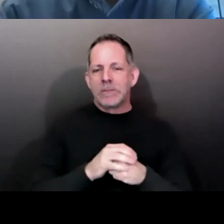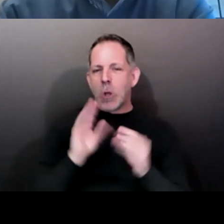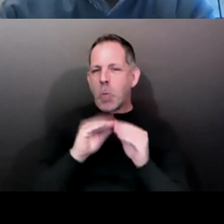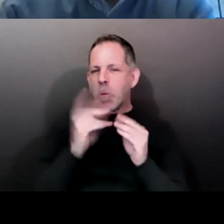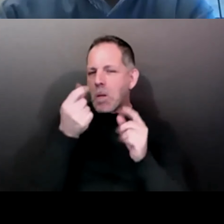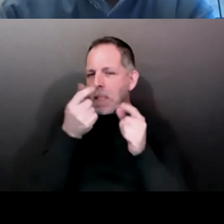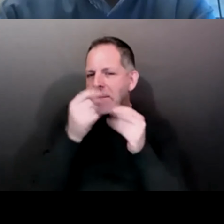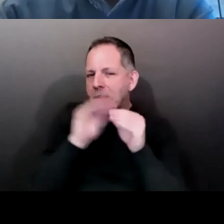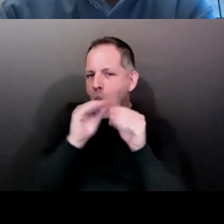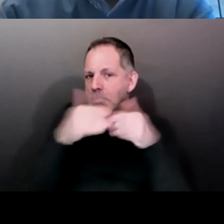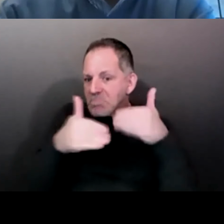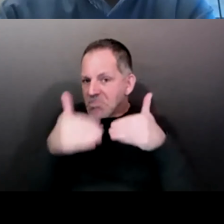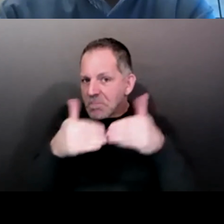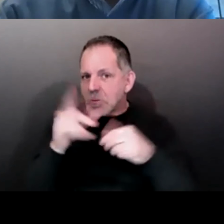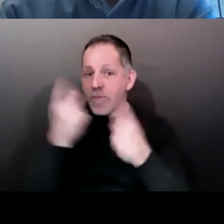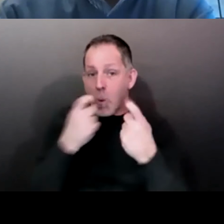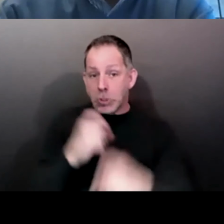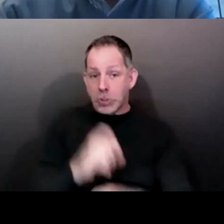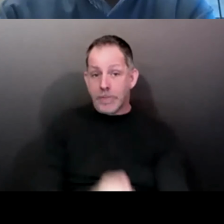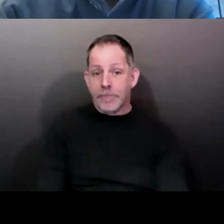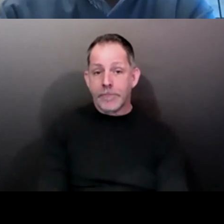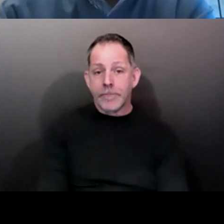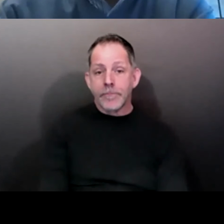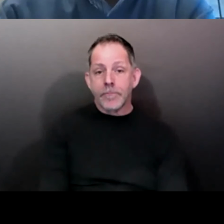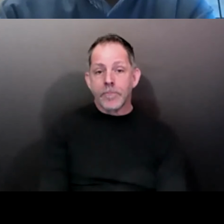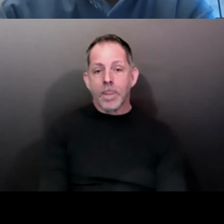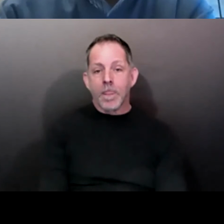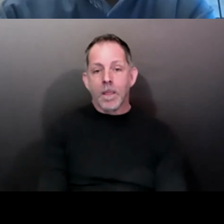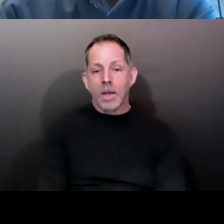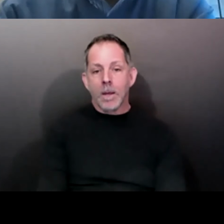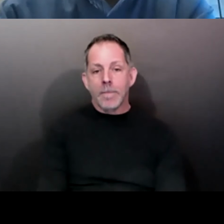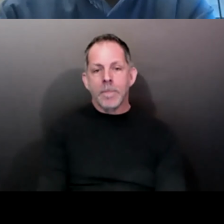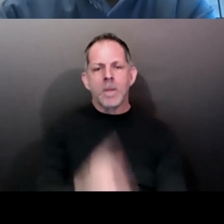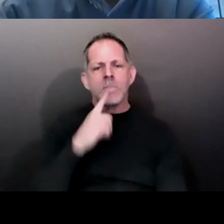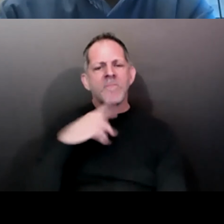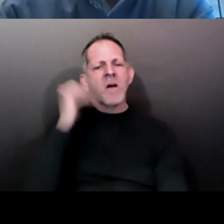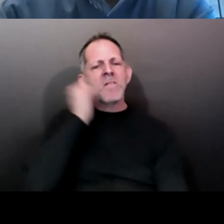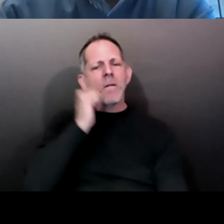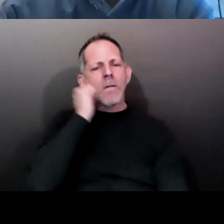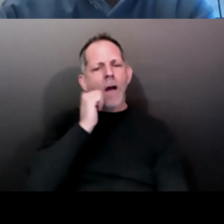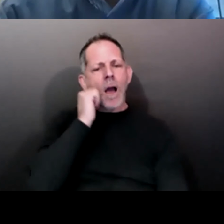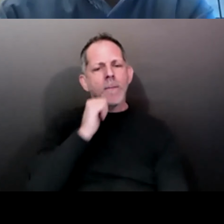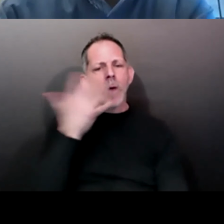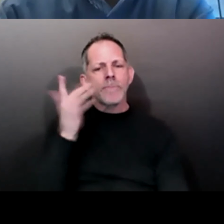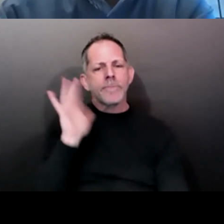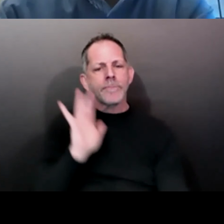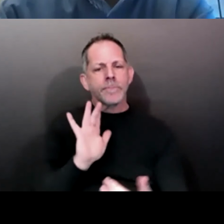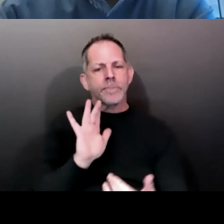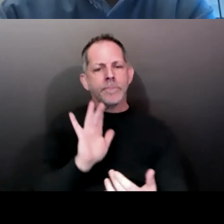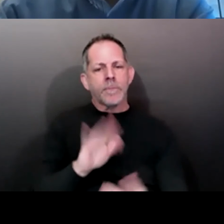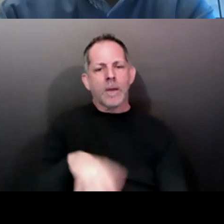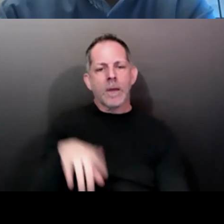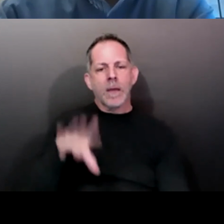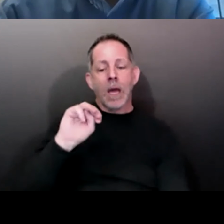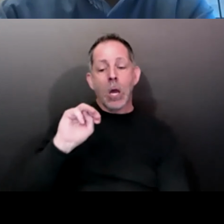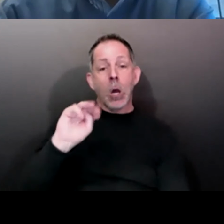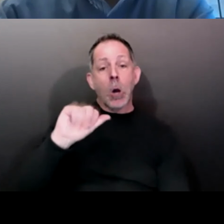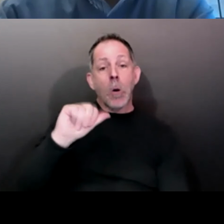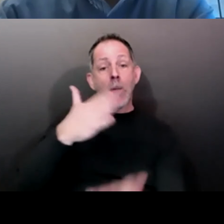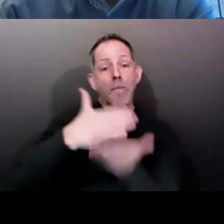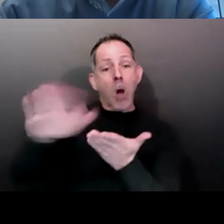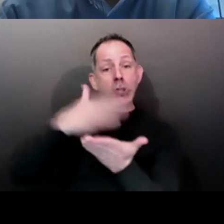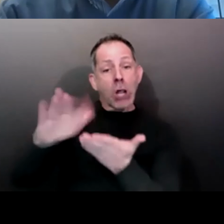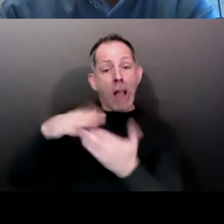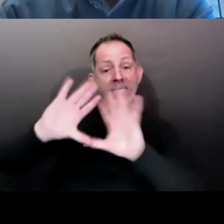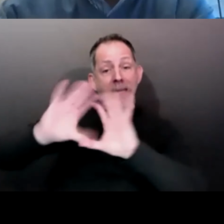questions we received was about reaching marginalized communities. So I was going to ask Jason and Rochelle to answer this. But Ed sent in a question and asked,